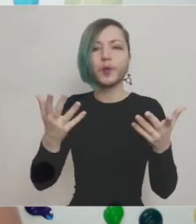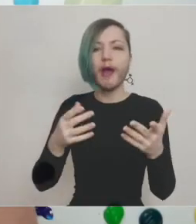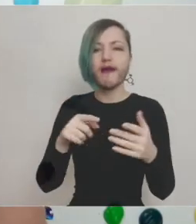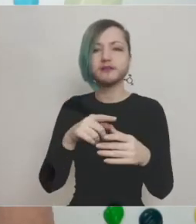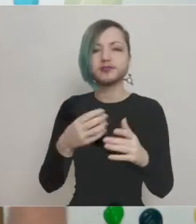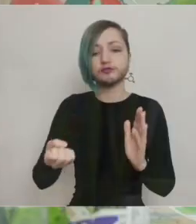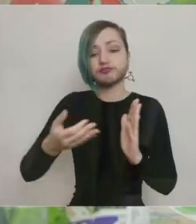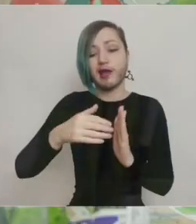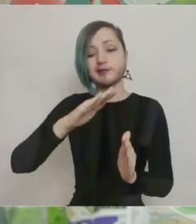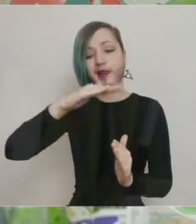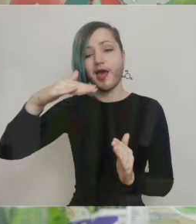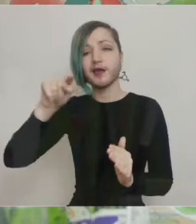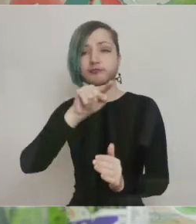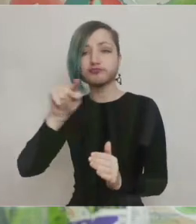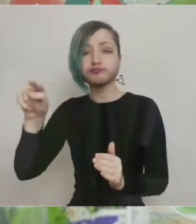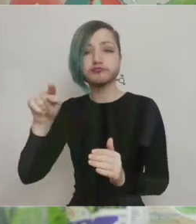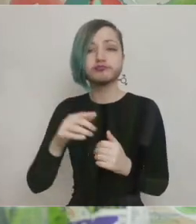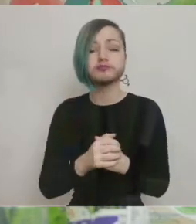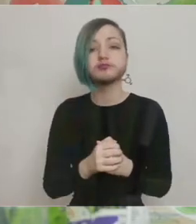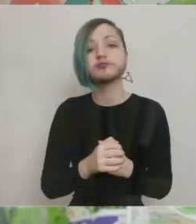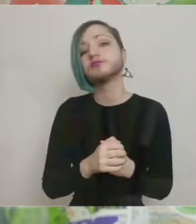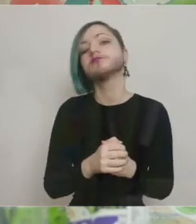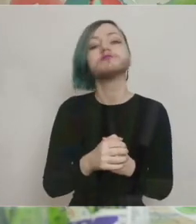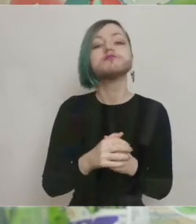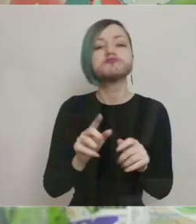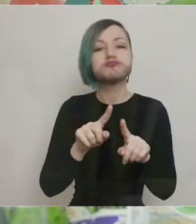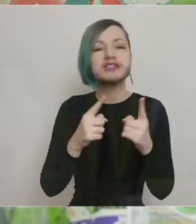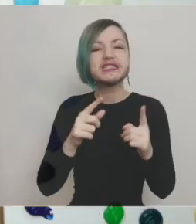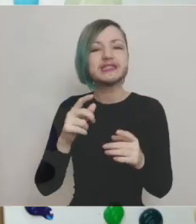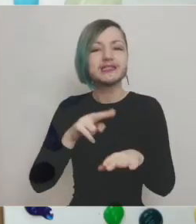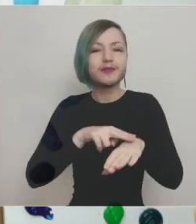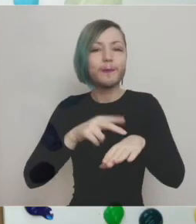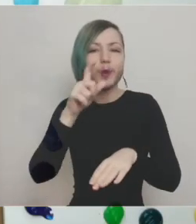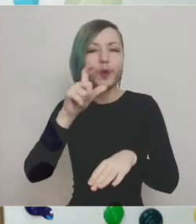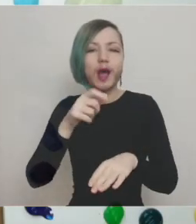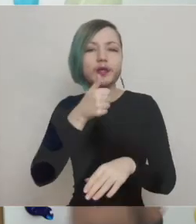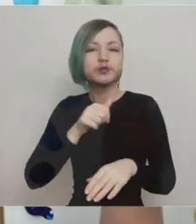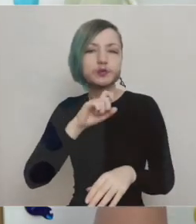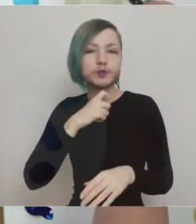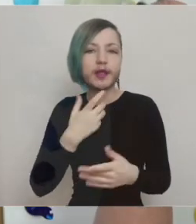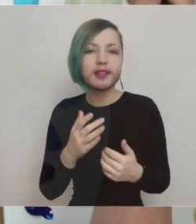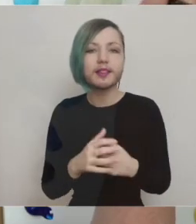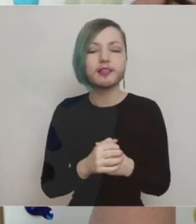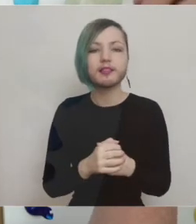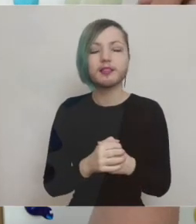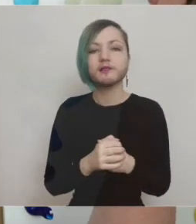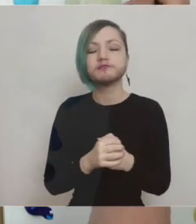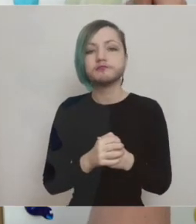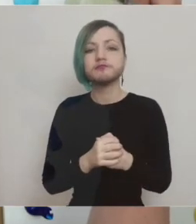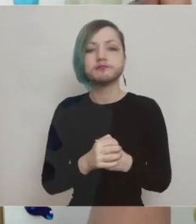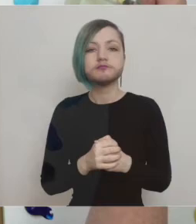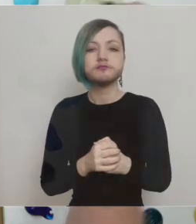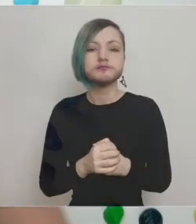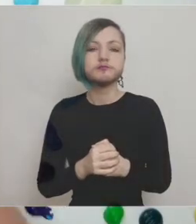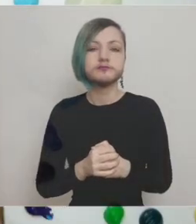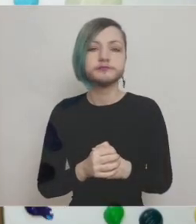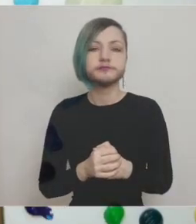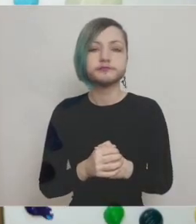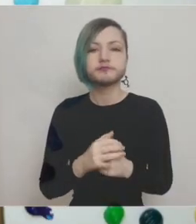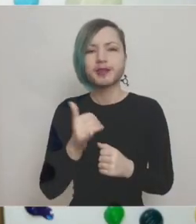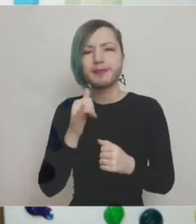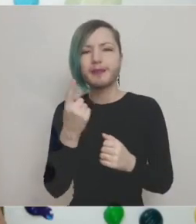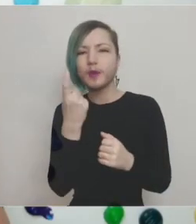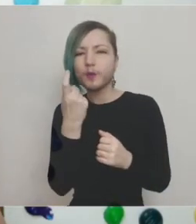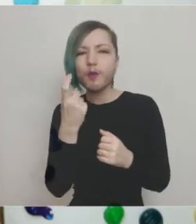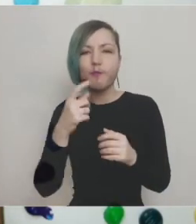a line there and use a couple of different blues. Maybe add another leafy